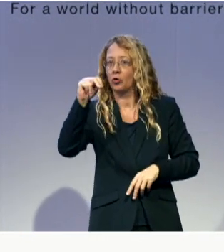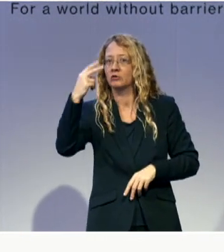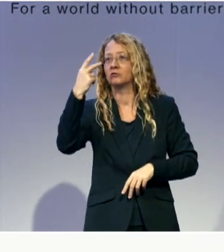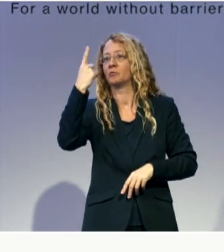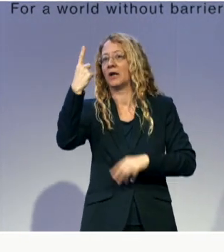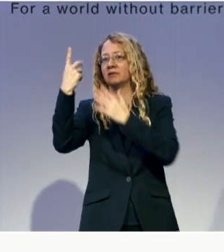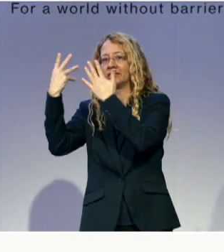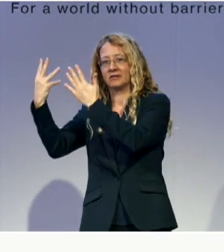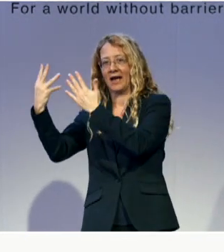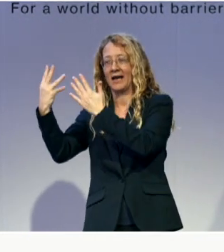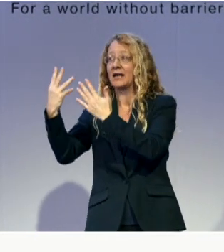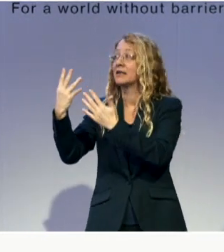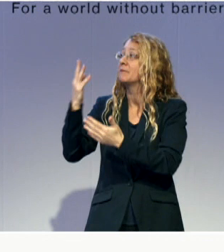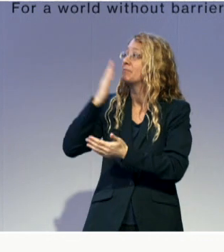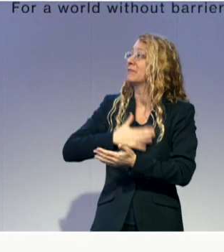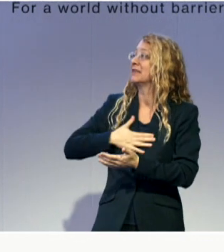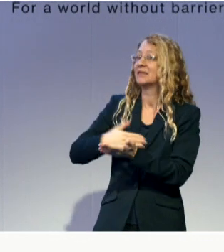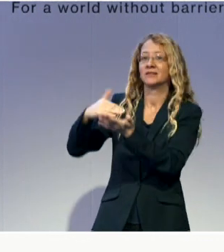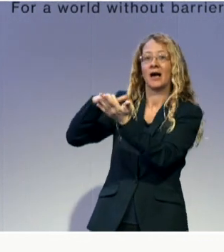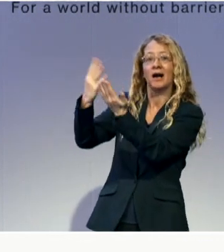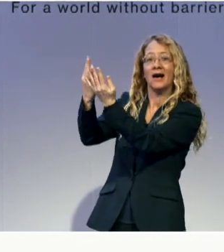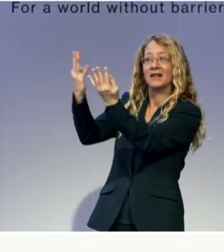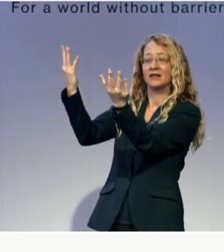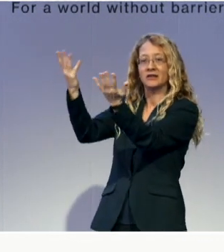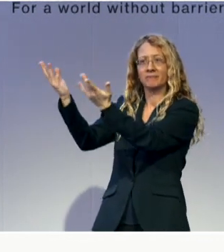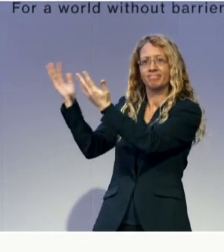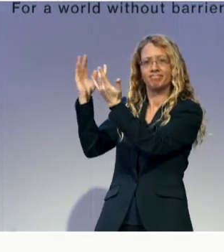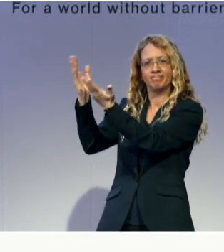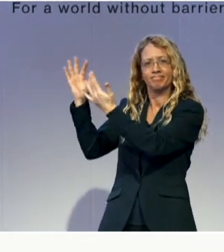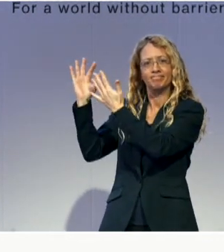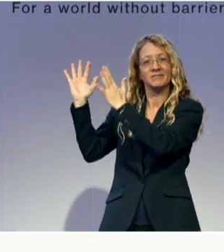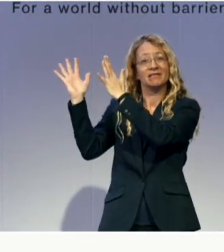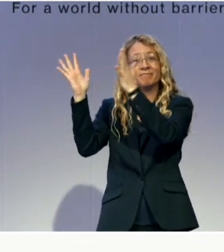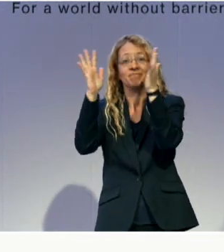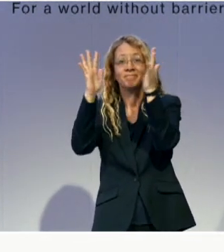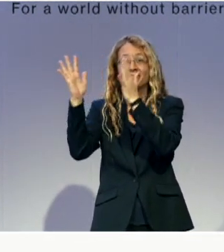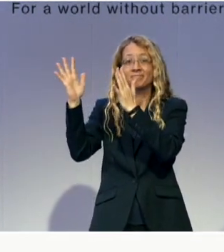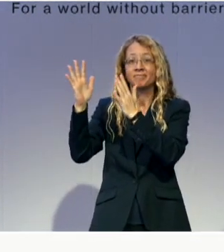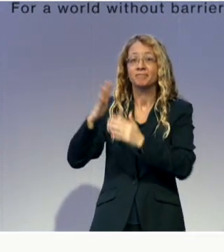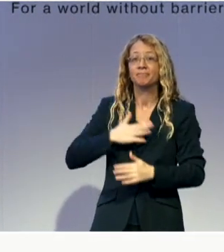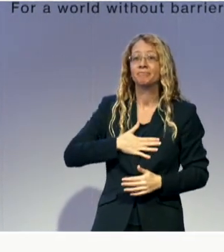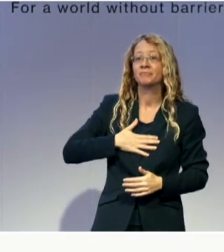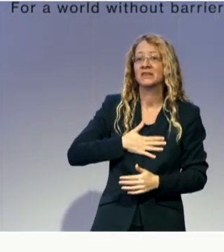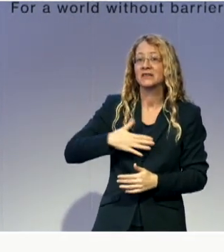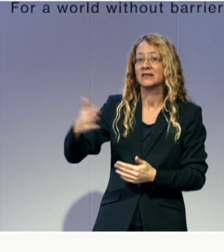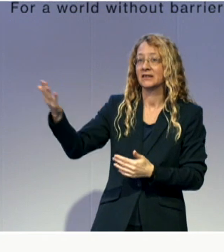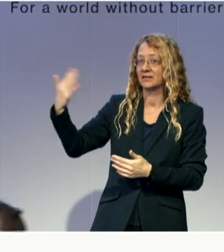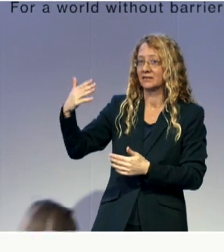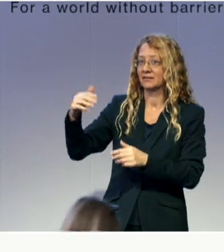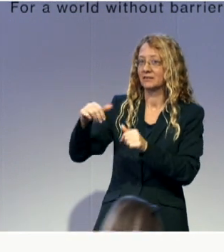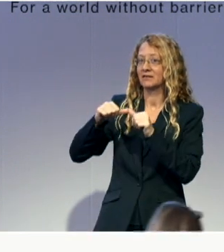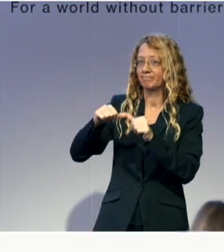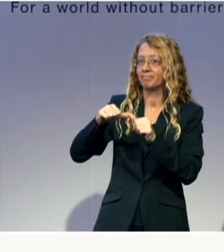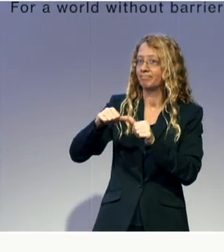deserve. And I'm going to ask Michael and Wilfred to take it away for our next round of Zero Conference